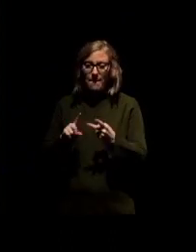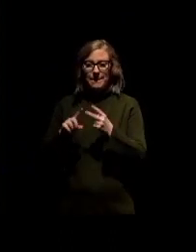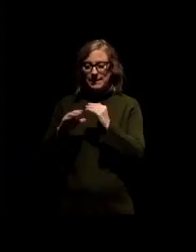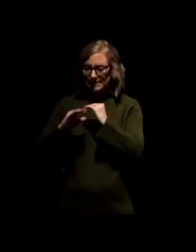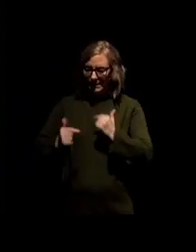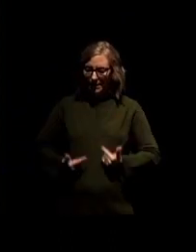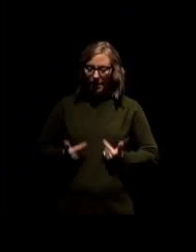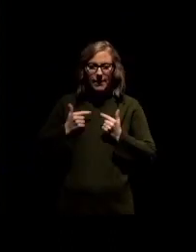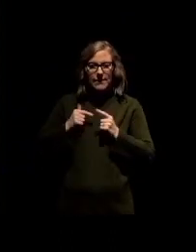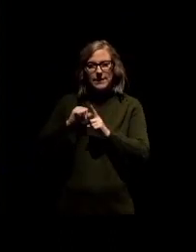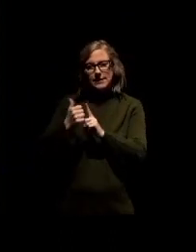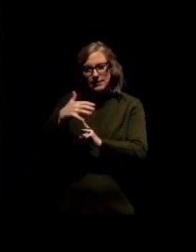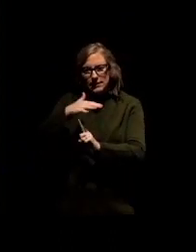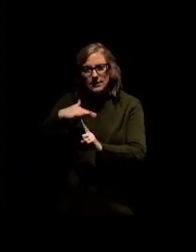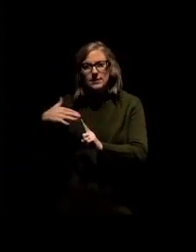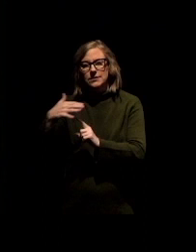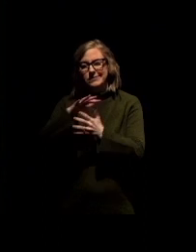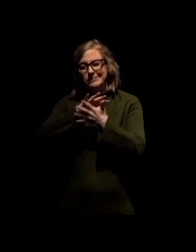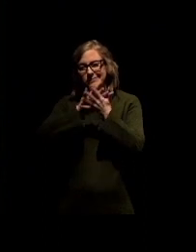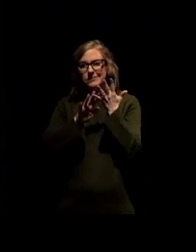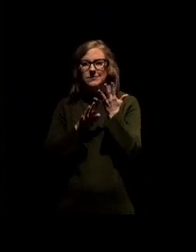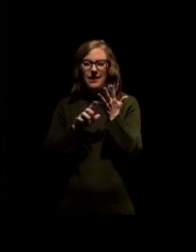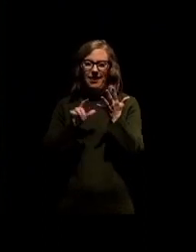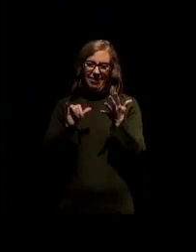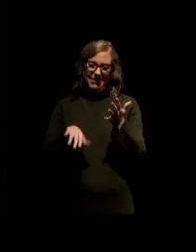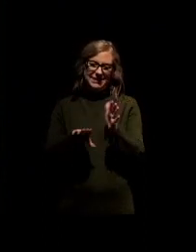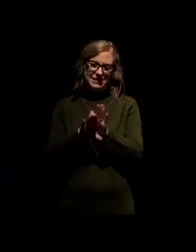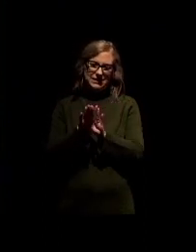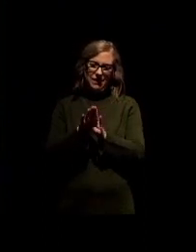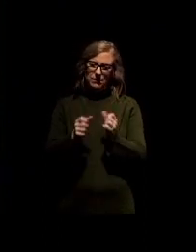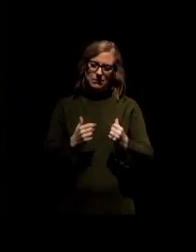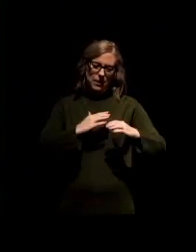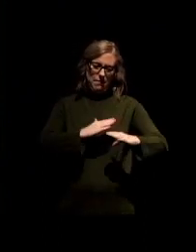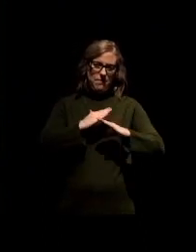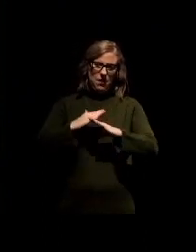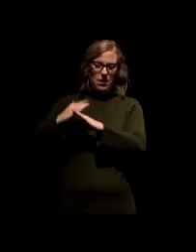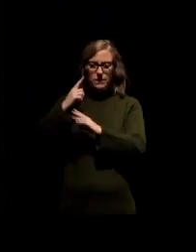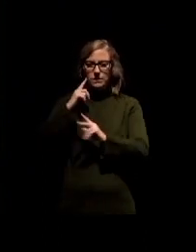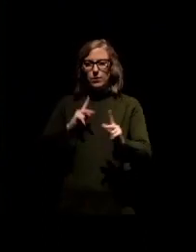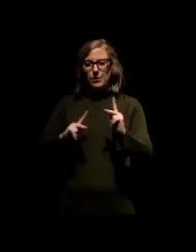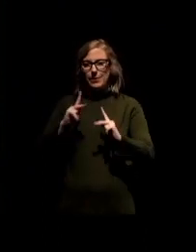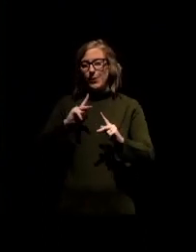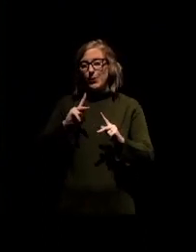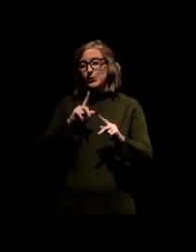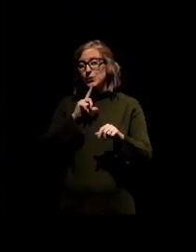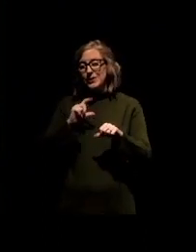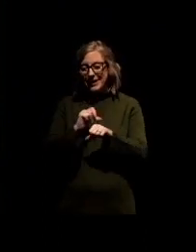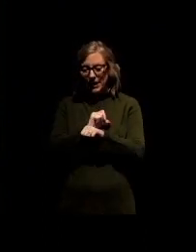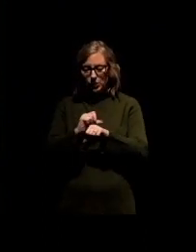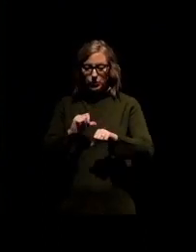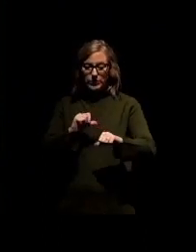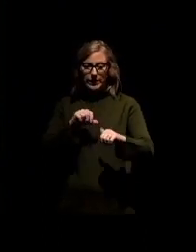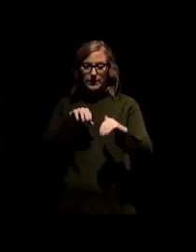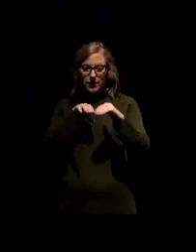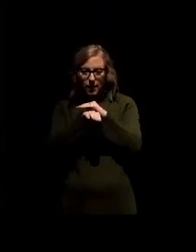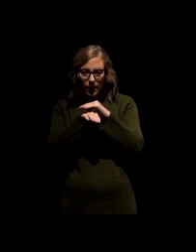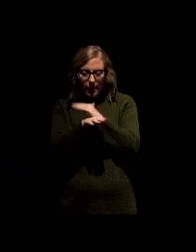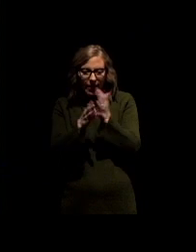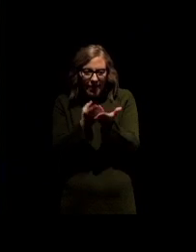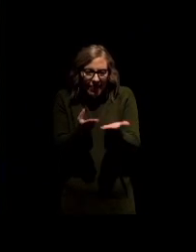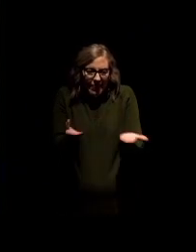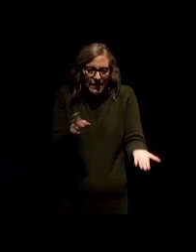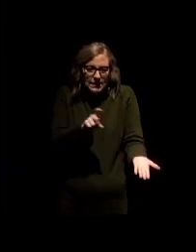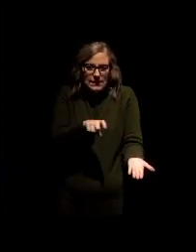living conditions. All of these things create all kinds of barriers for people to actually get the things that they